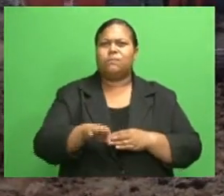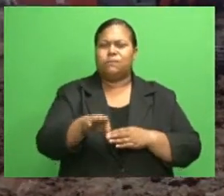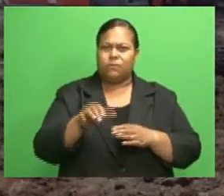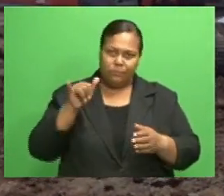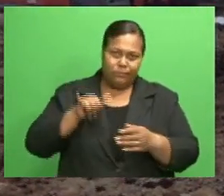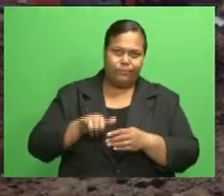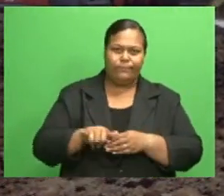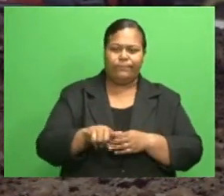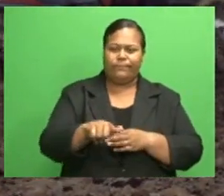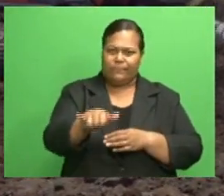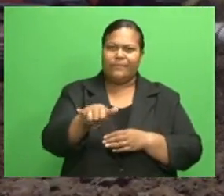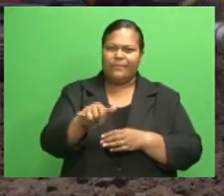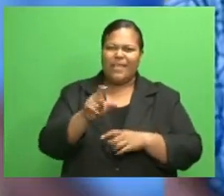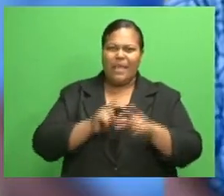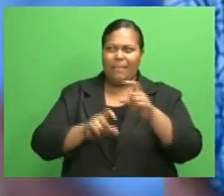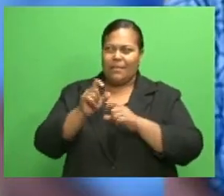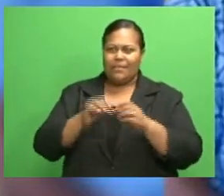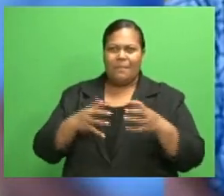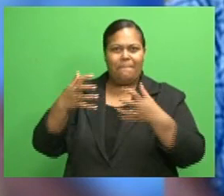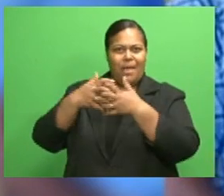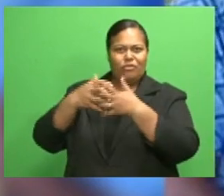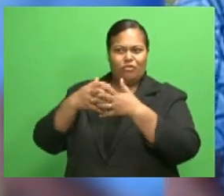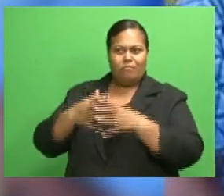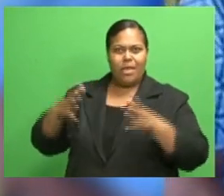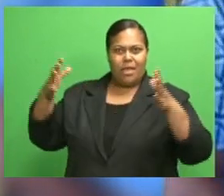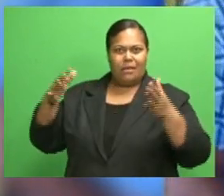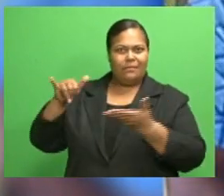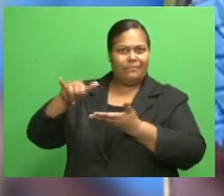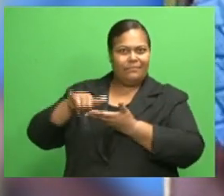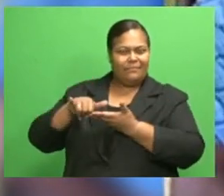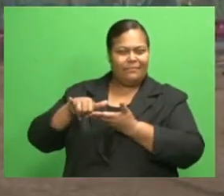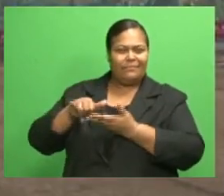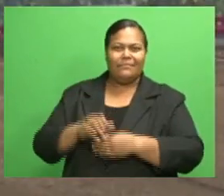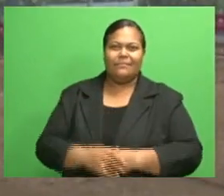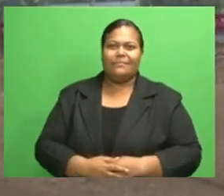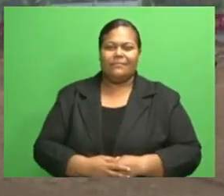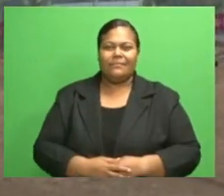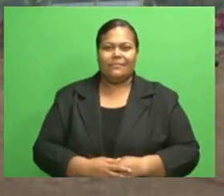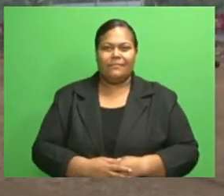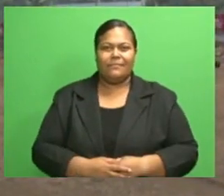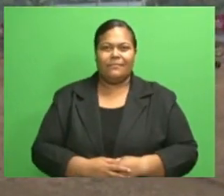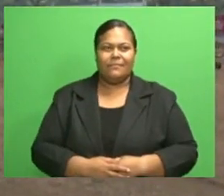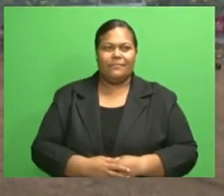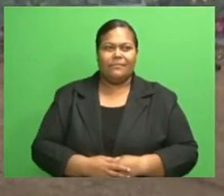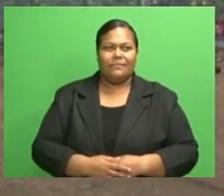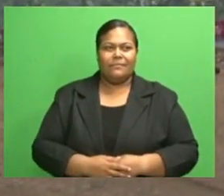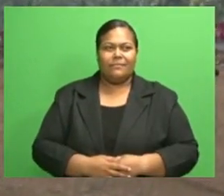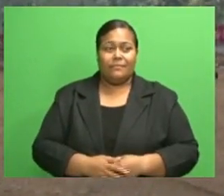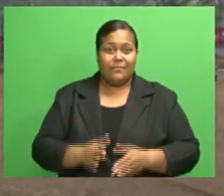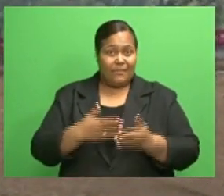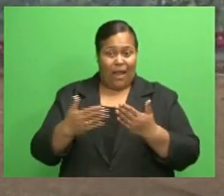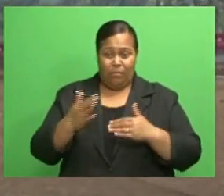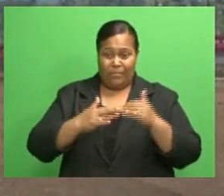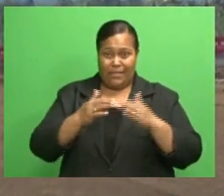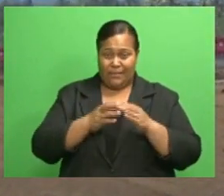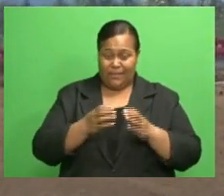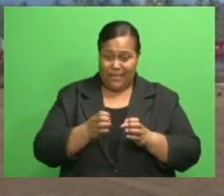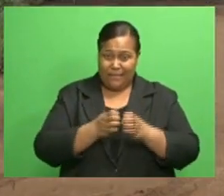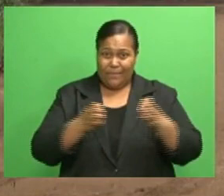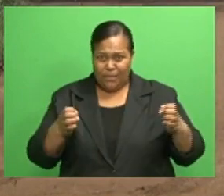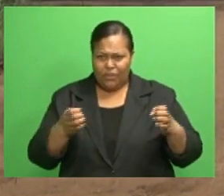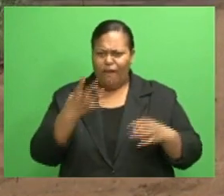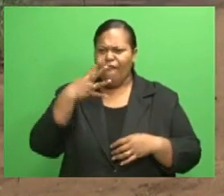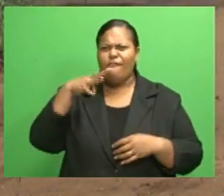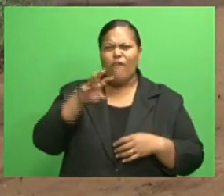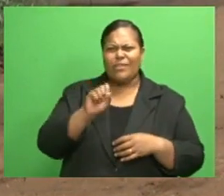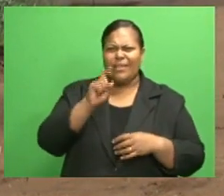capacity, which ultimately will bring about benefits to the community. The expansion has affected 40 tenants, and the Lands